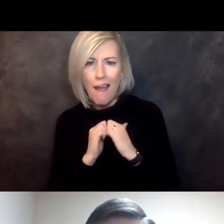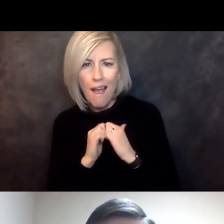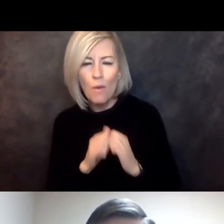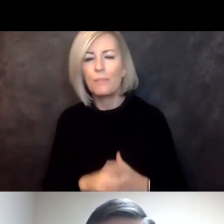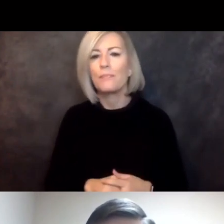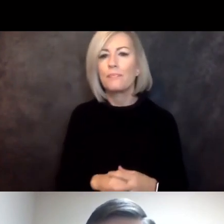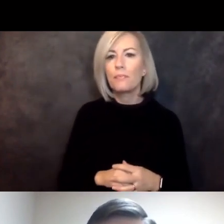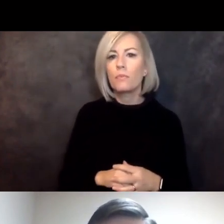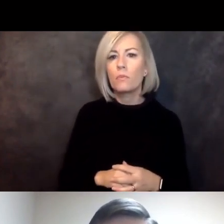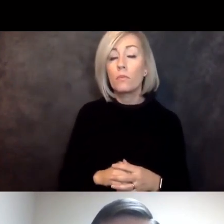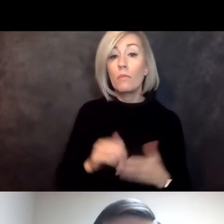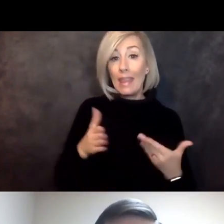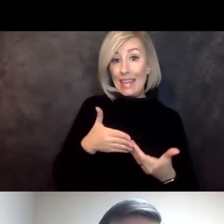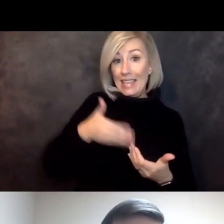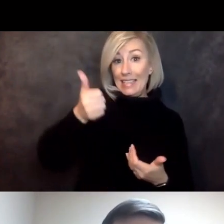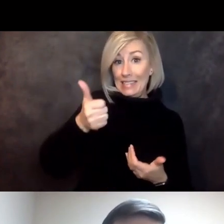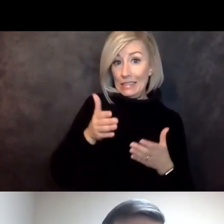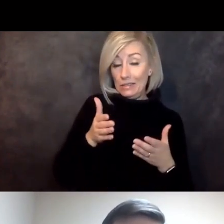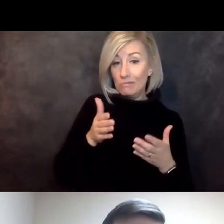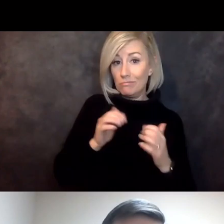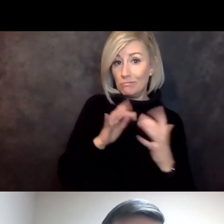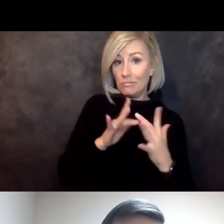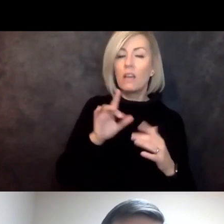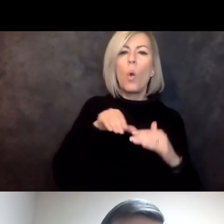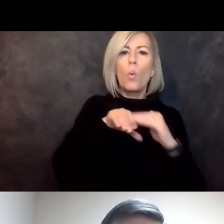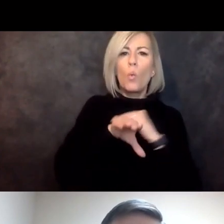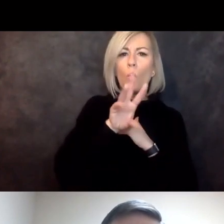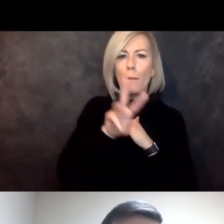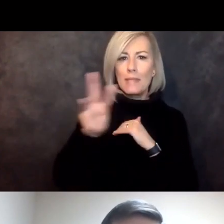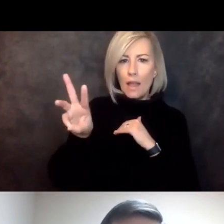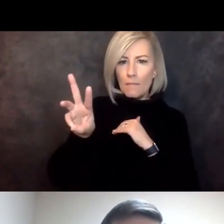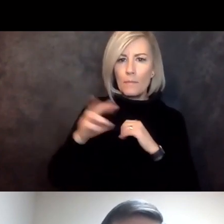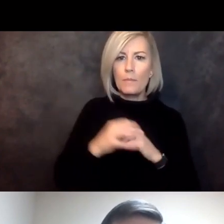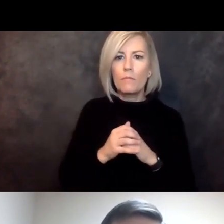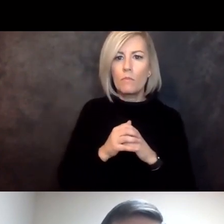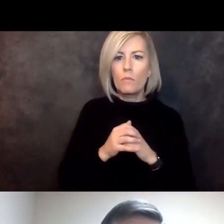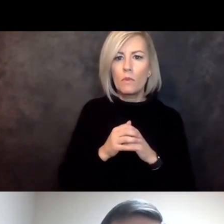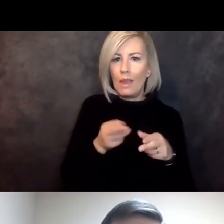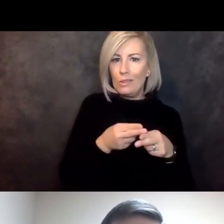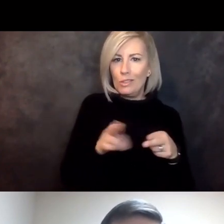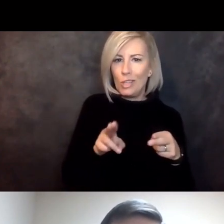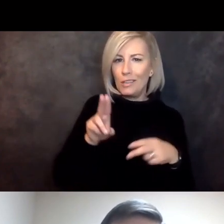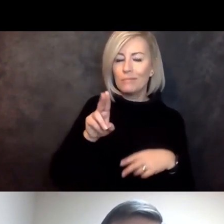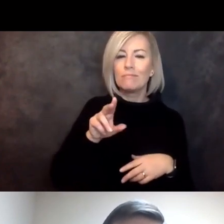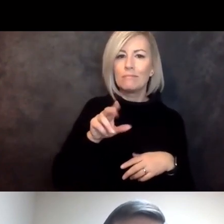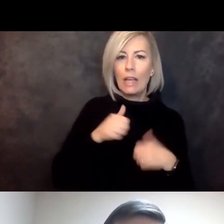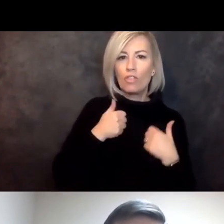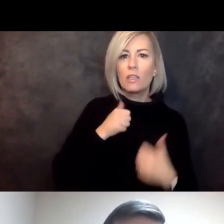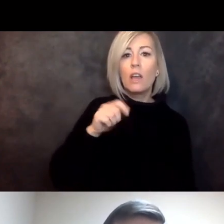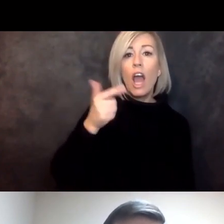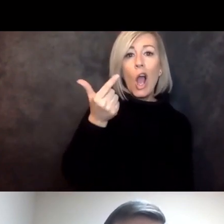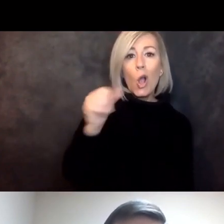I think the easiest way is to go to our website, and it's a short URL, go